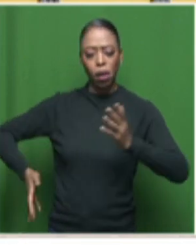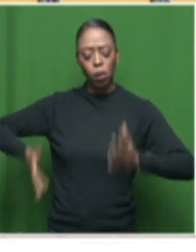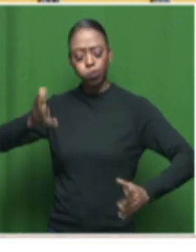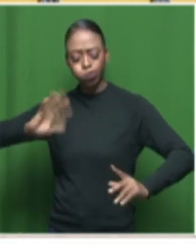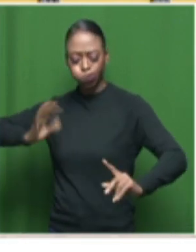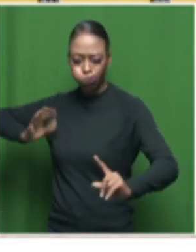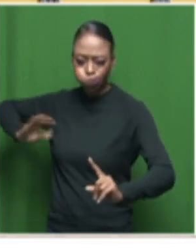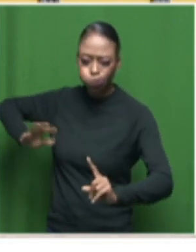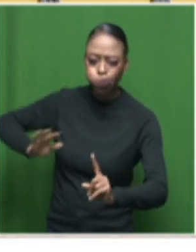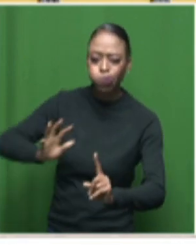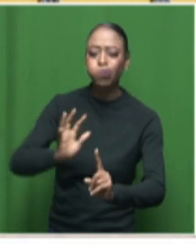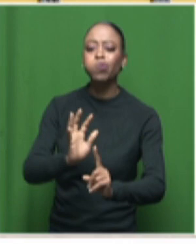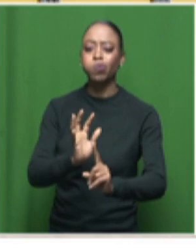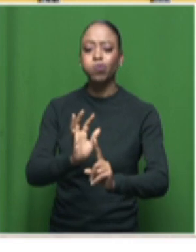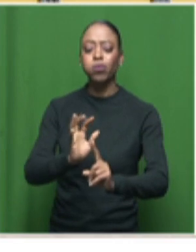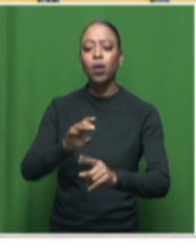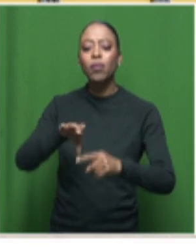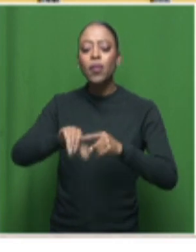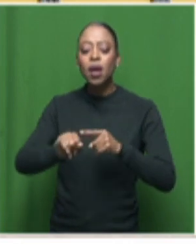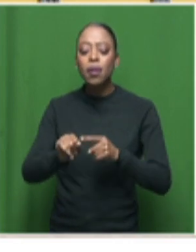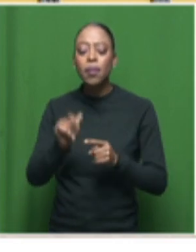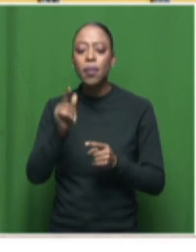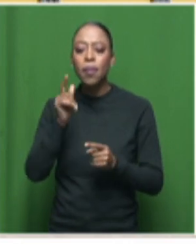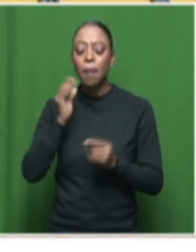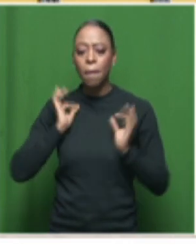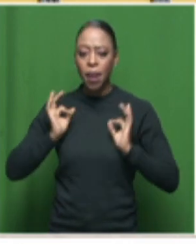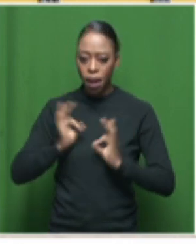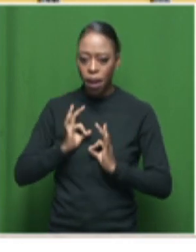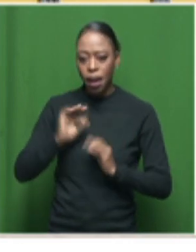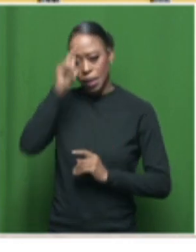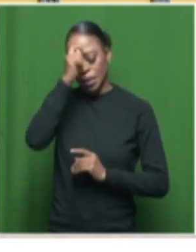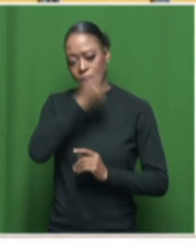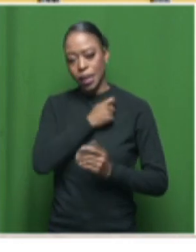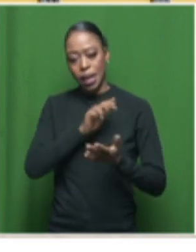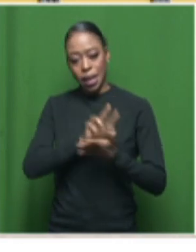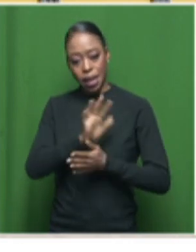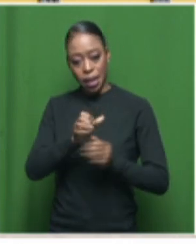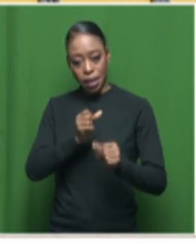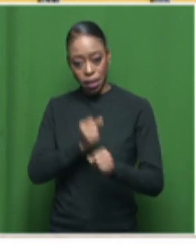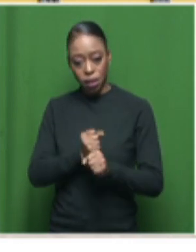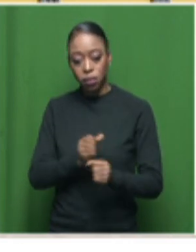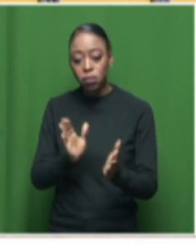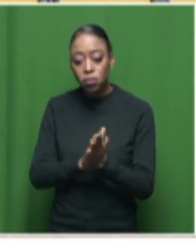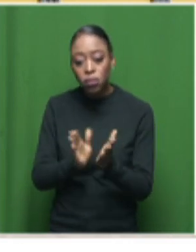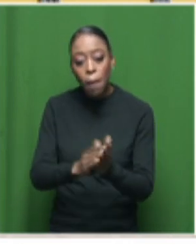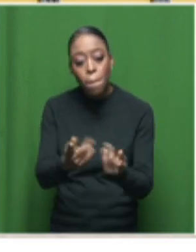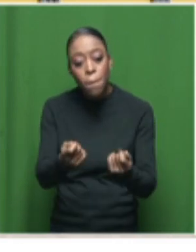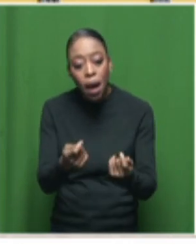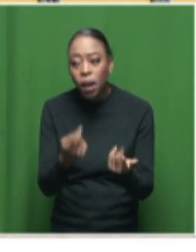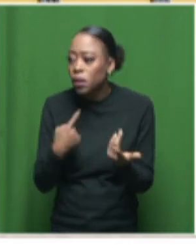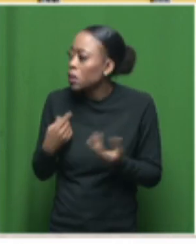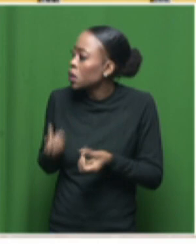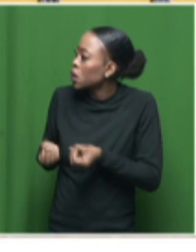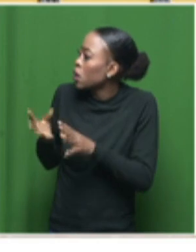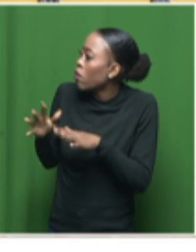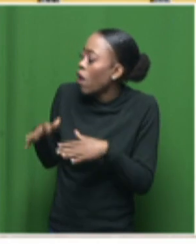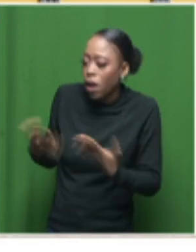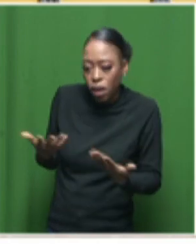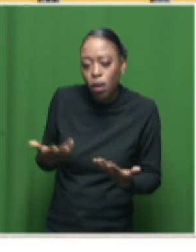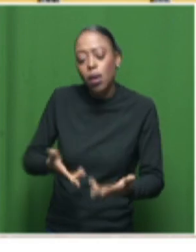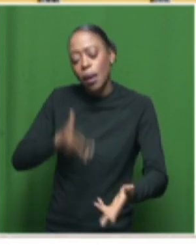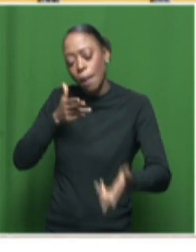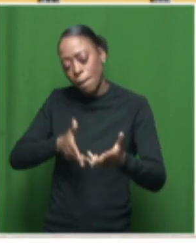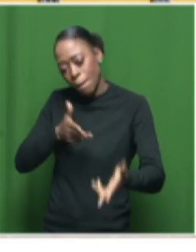and found the slain mayor and his 18-year-old son. They demanded money. When the two refused to give them money, they